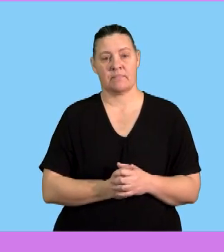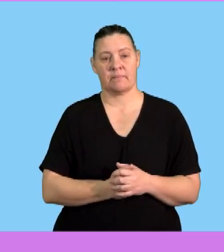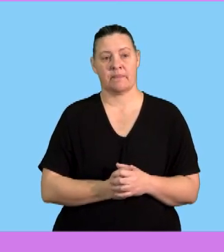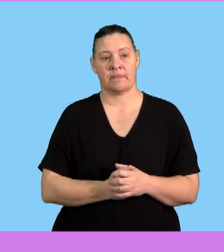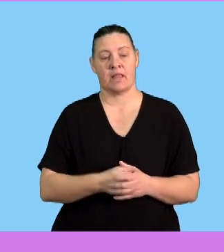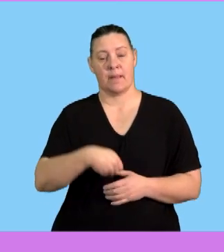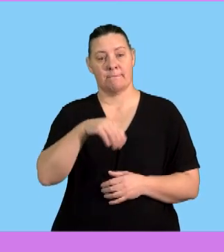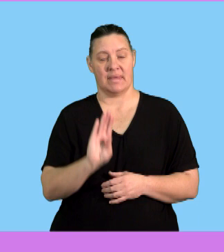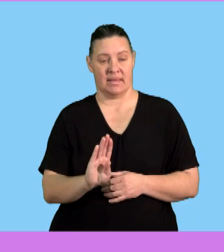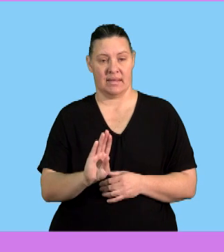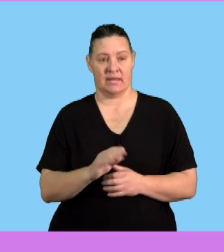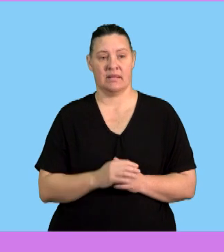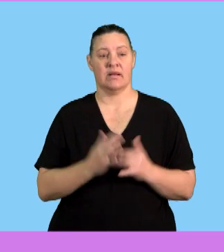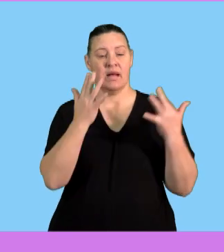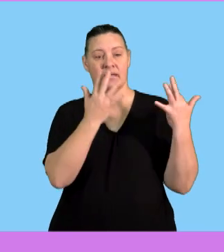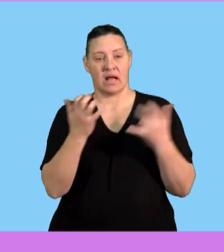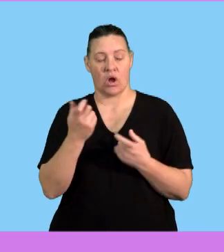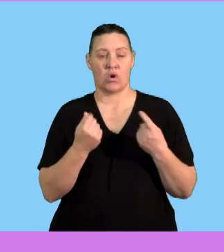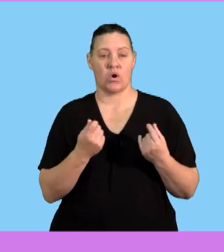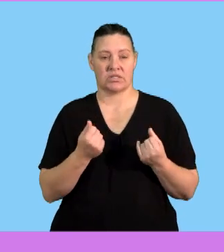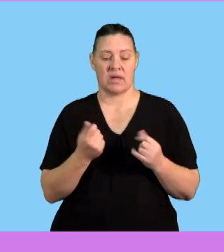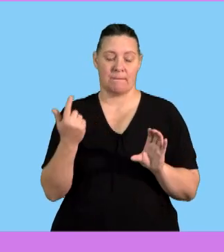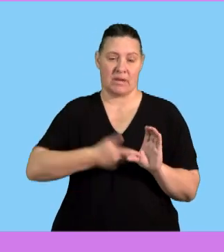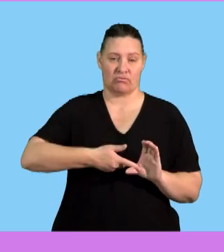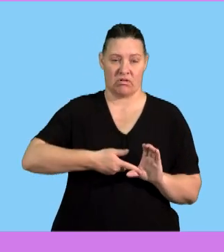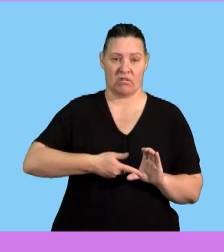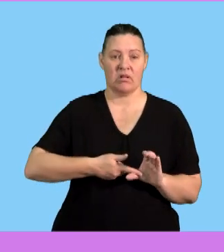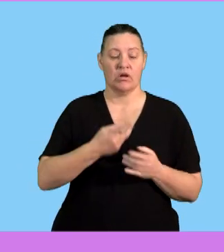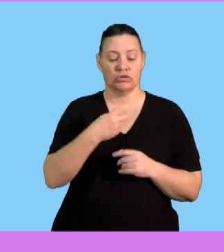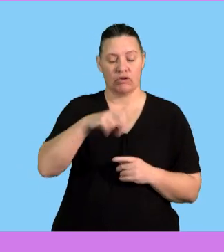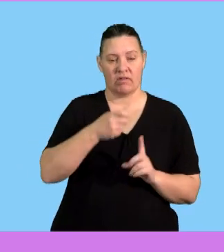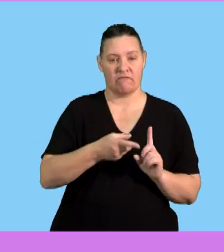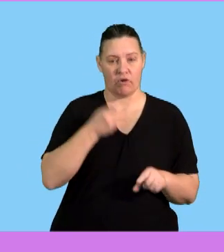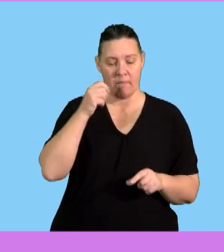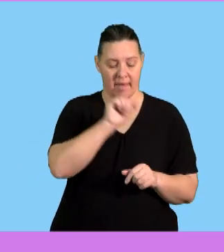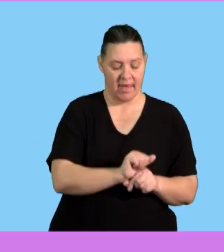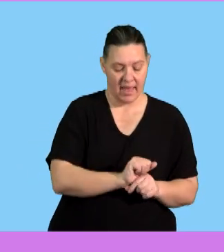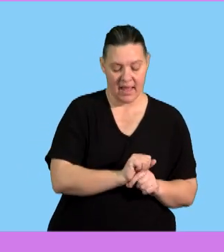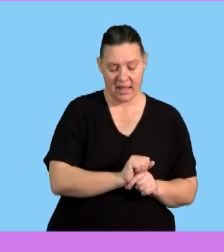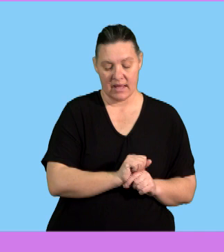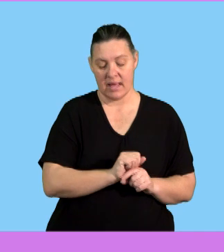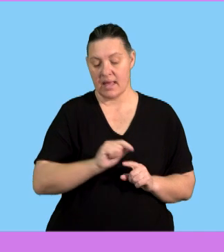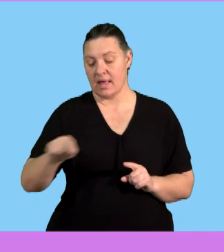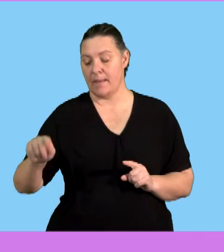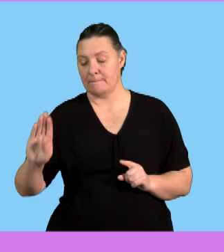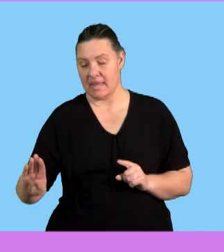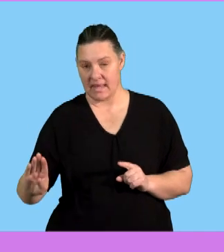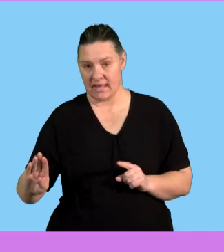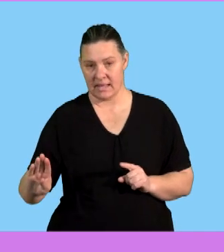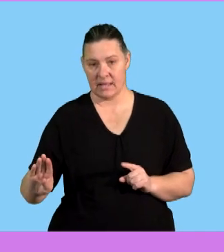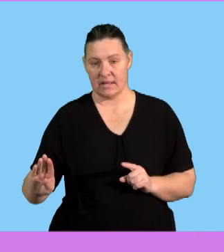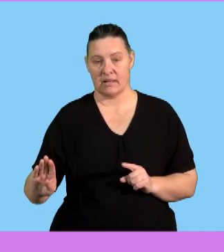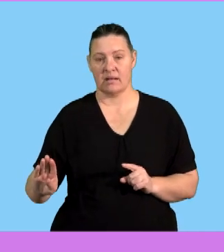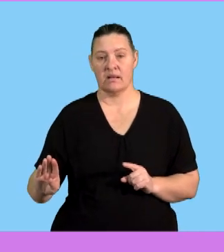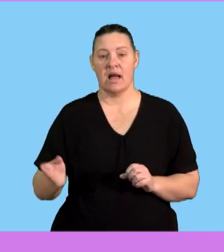Right, number B, calculate the cost of petrol to travel from between point A and point